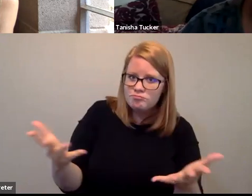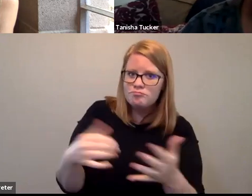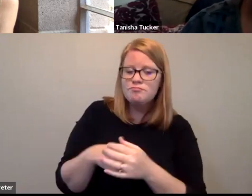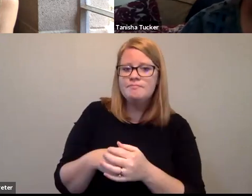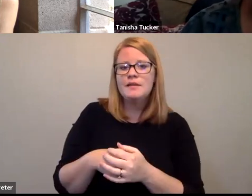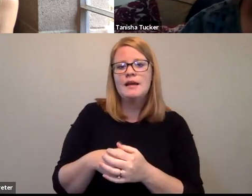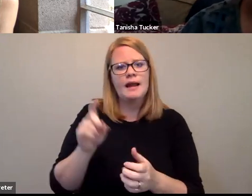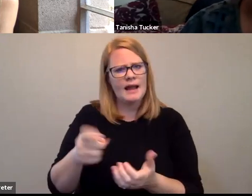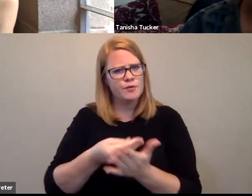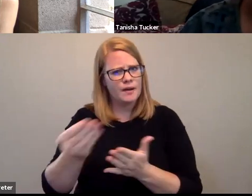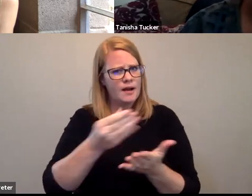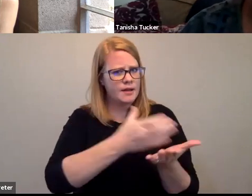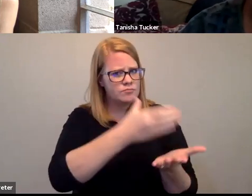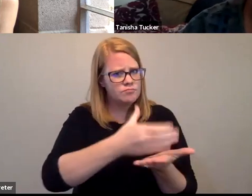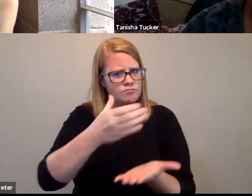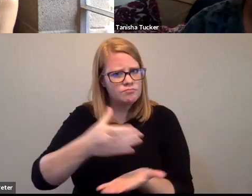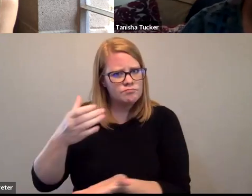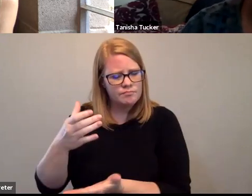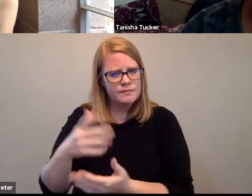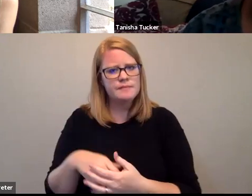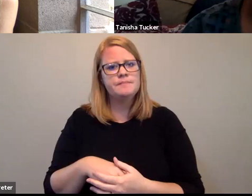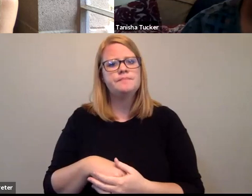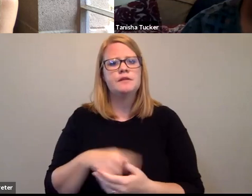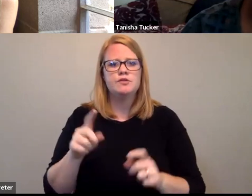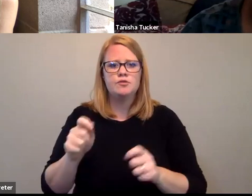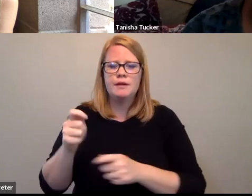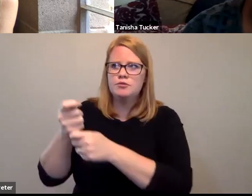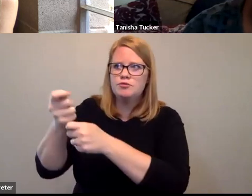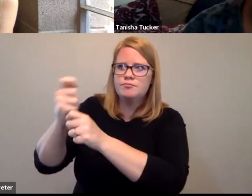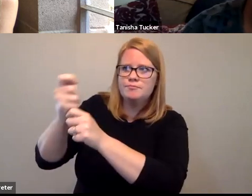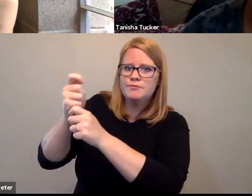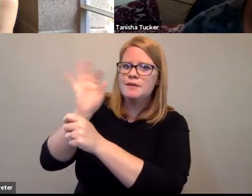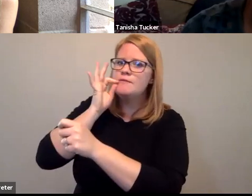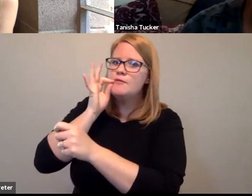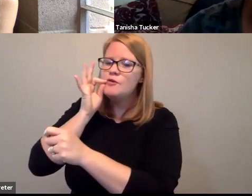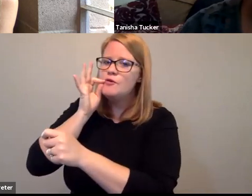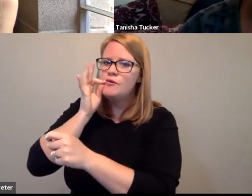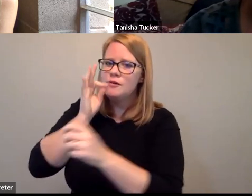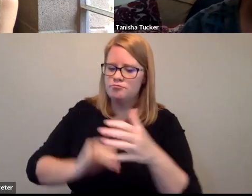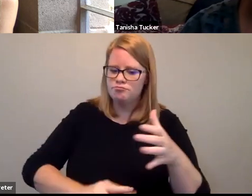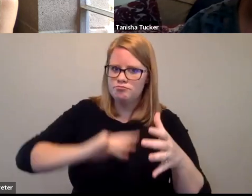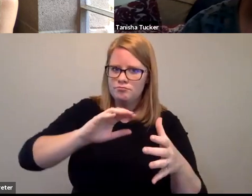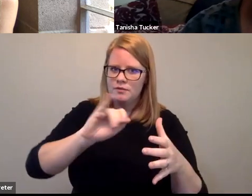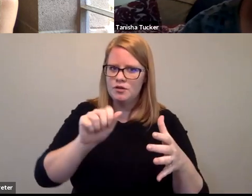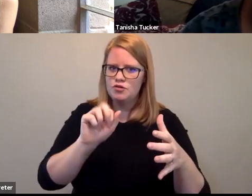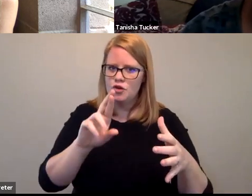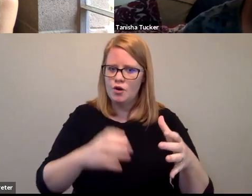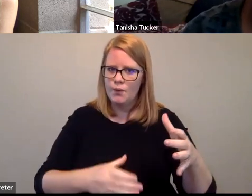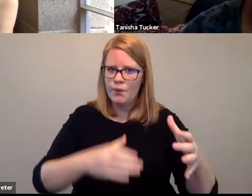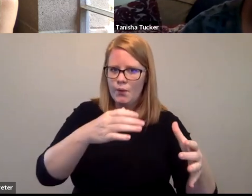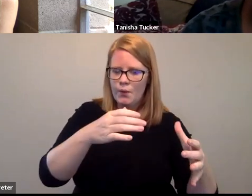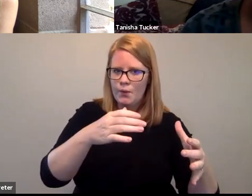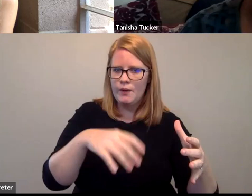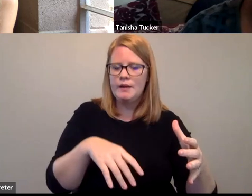are jars, which, to get the fruit and the syrup out to, the elders who are, not able to pick